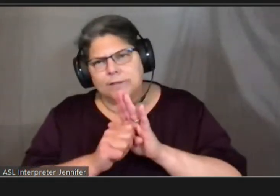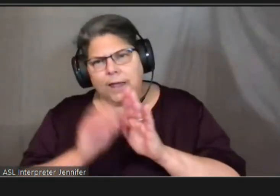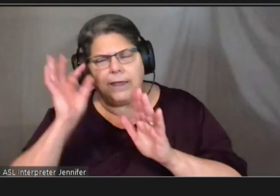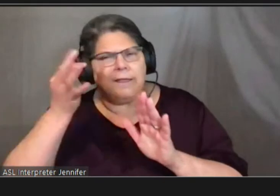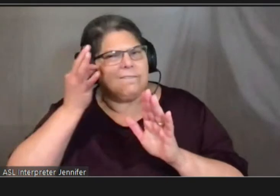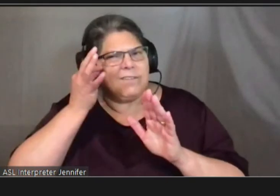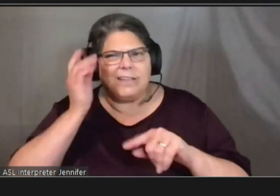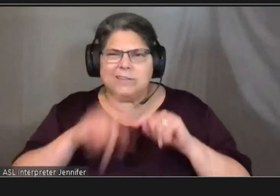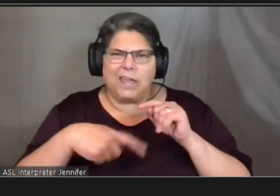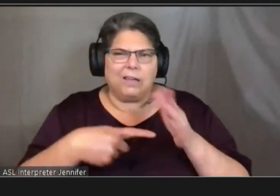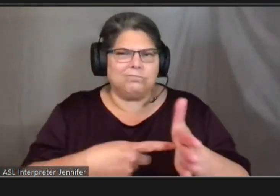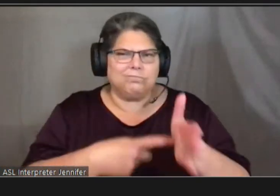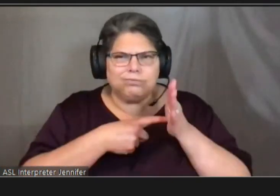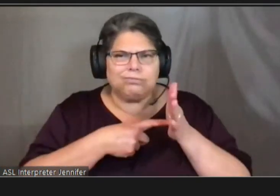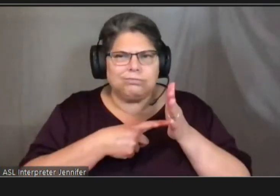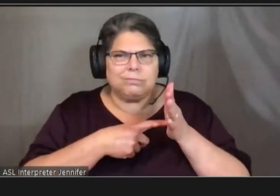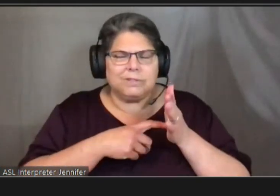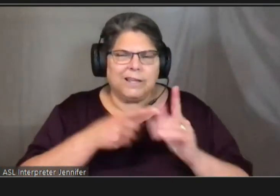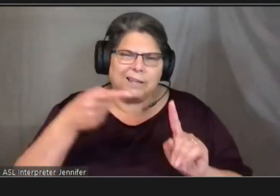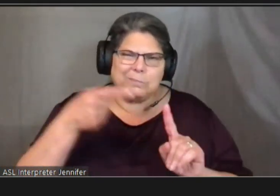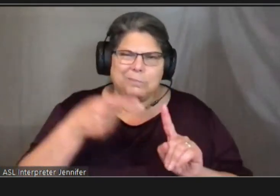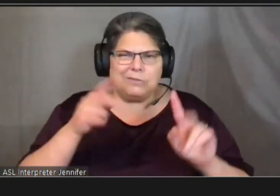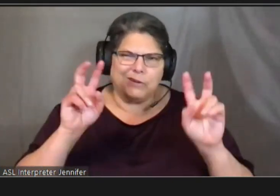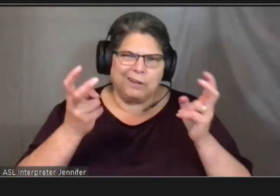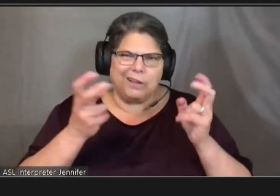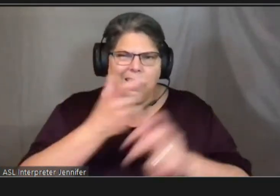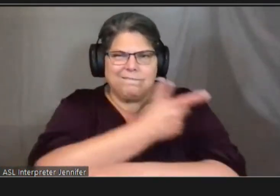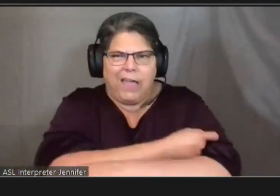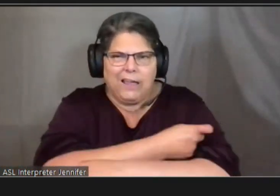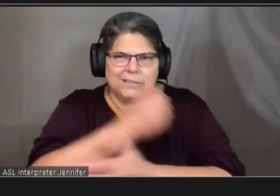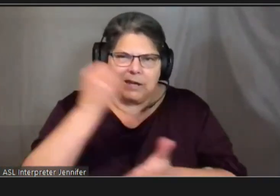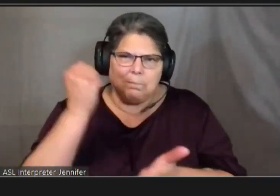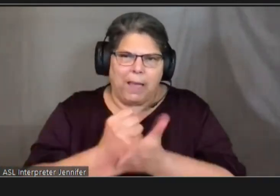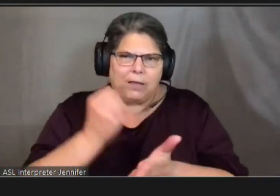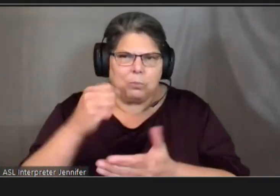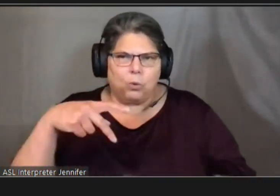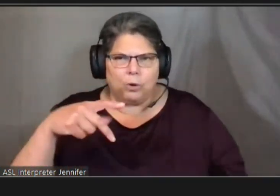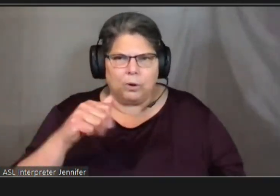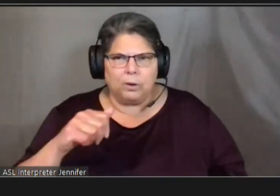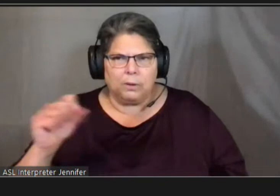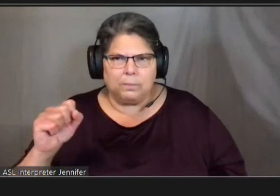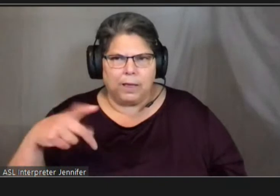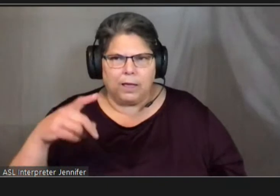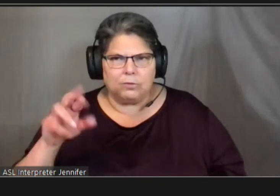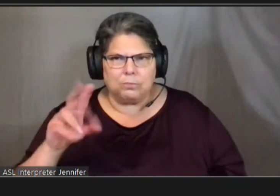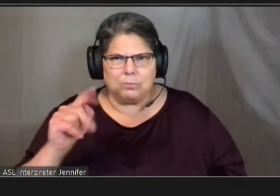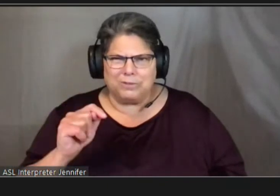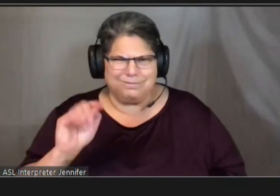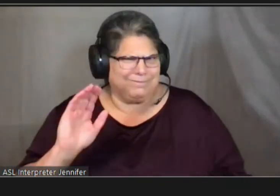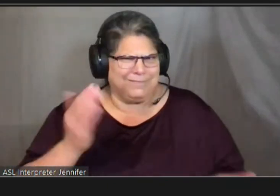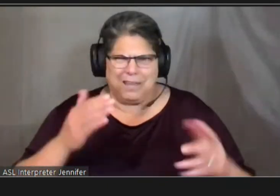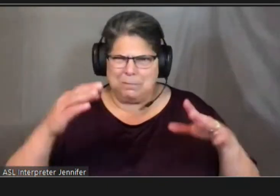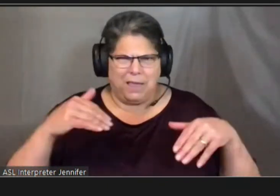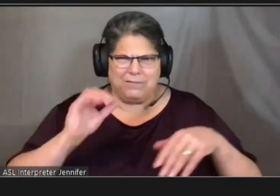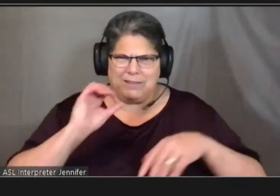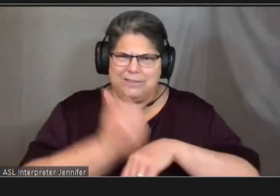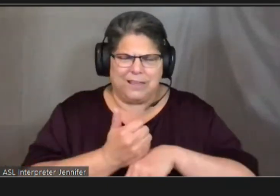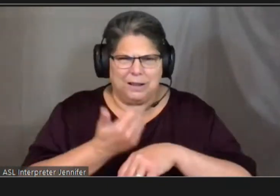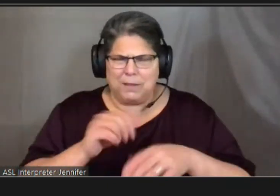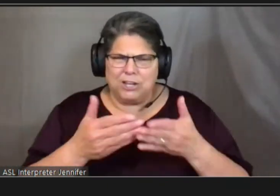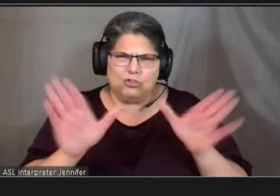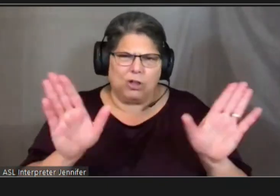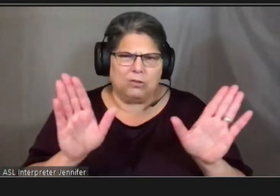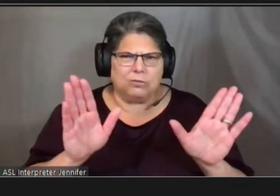any specific kind of vaccine passport at this time. And it sounds like they haven't even created a guideline, but maybe you could offer